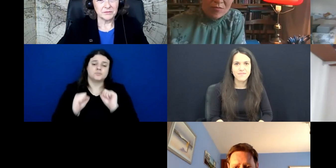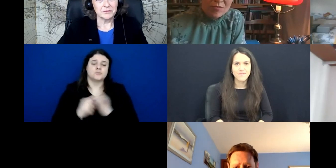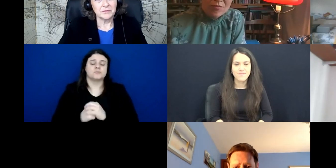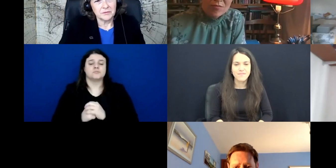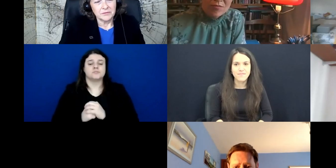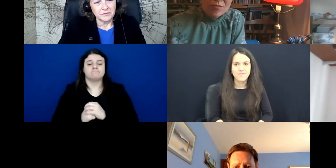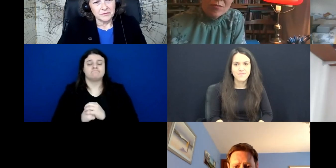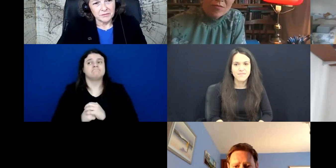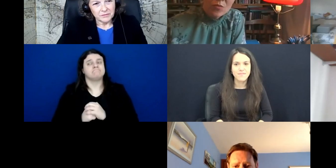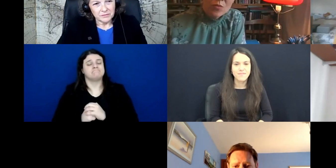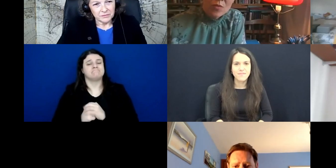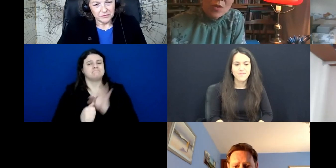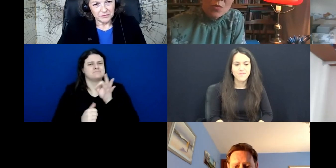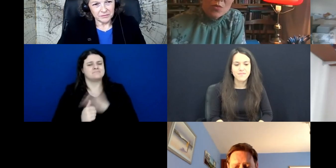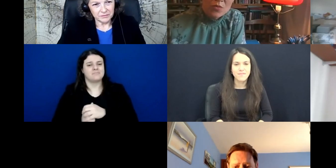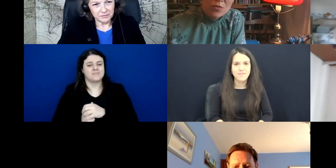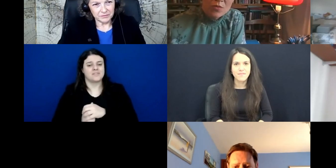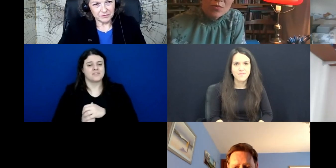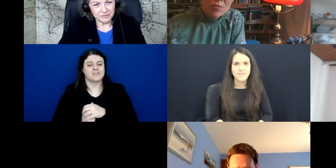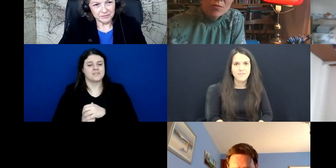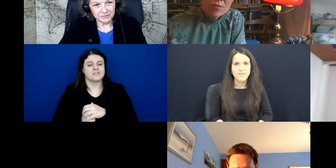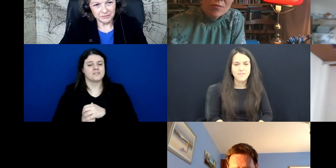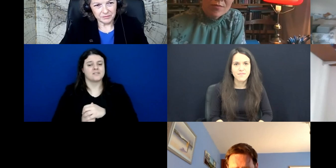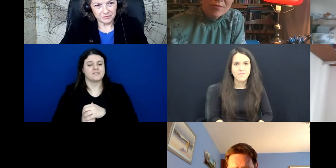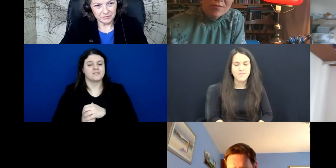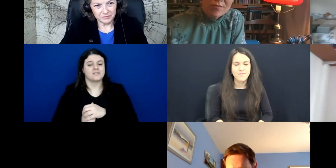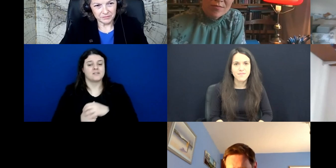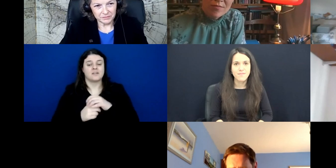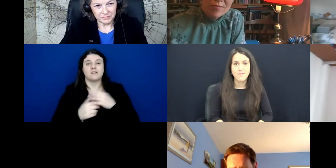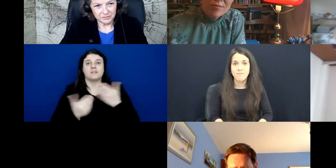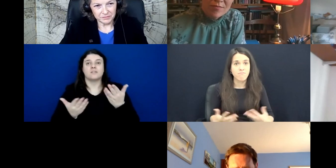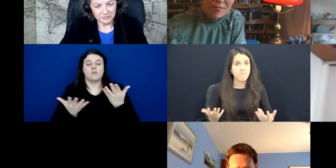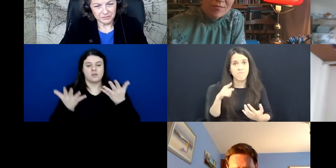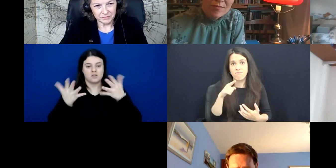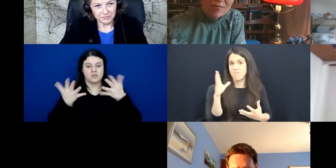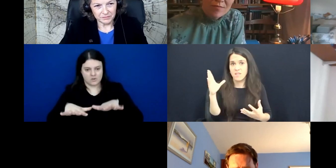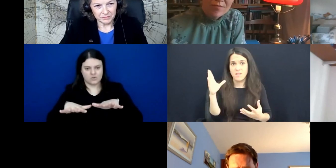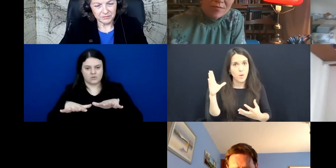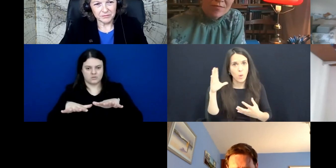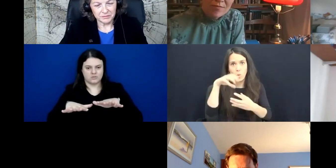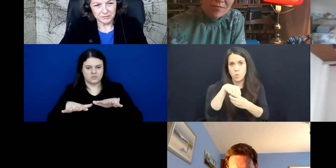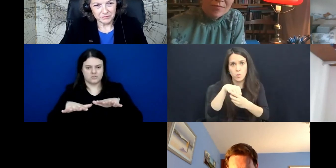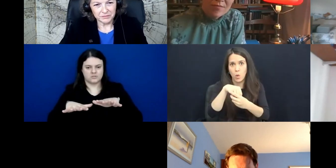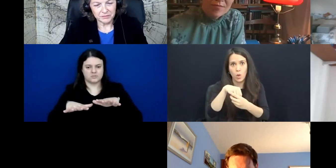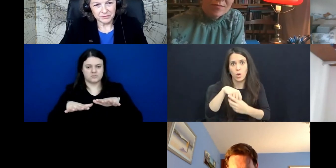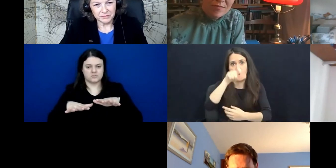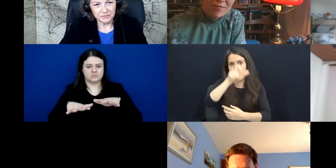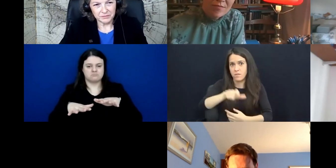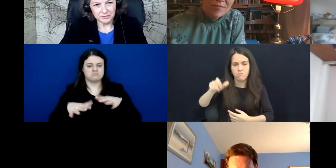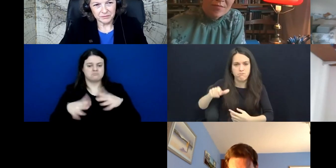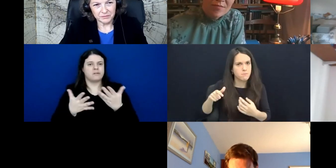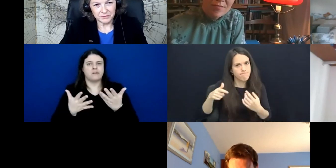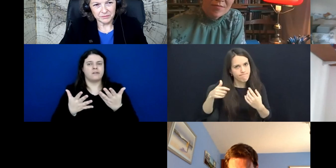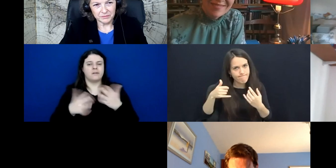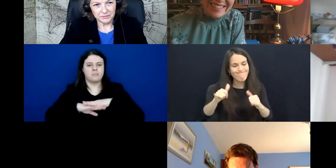yeah, but all the same, that doesn't stop inclusion of people from being important. I agree. It's a bit too